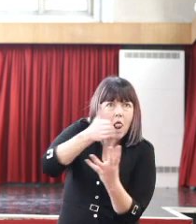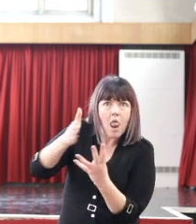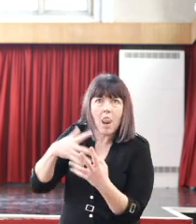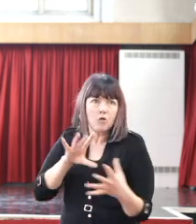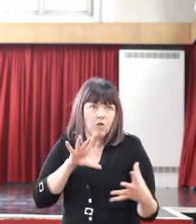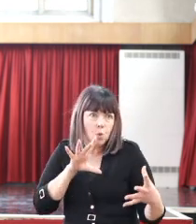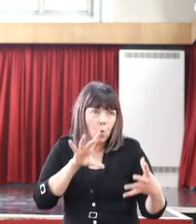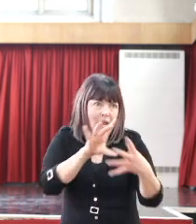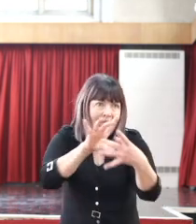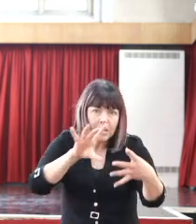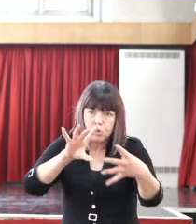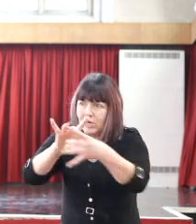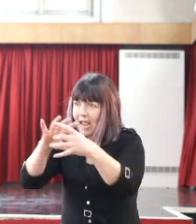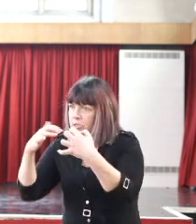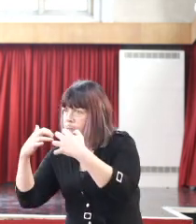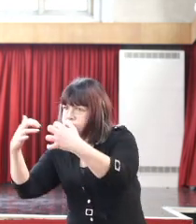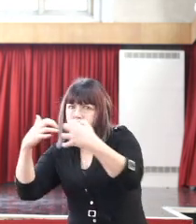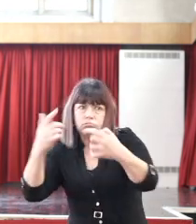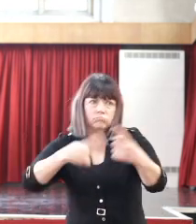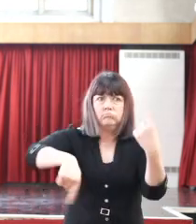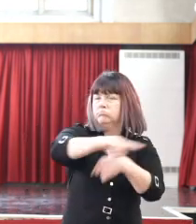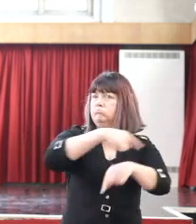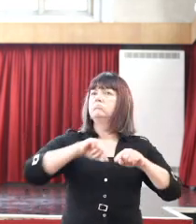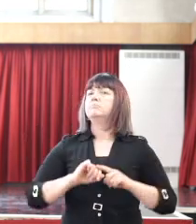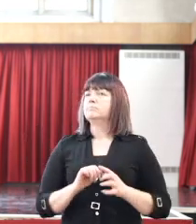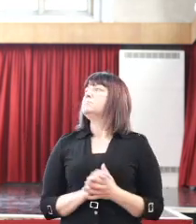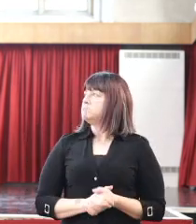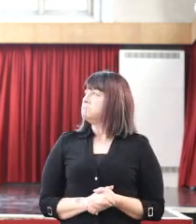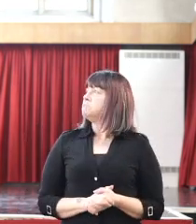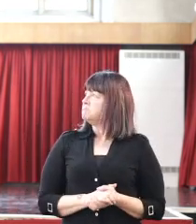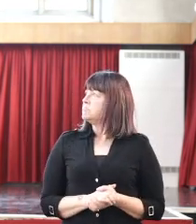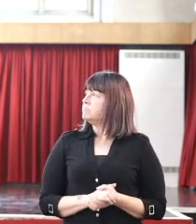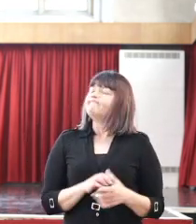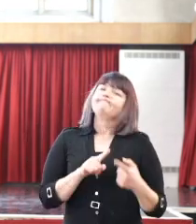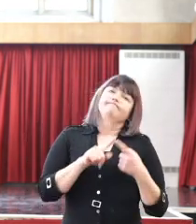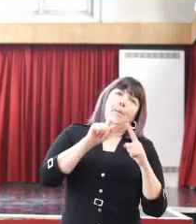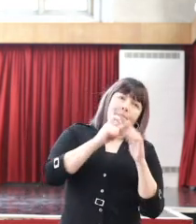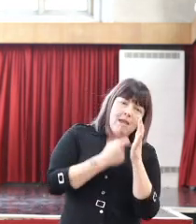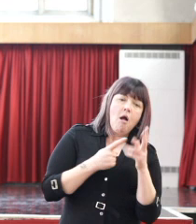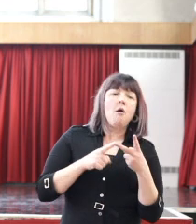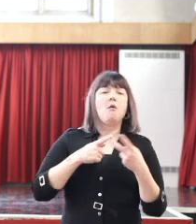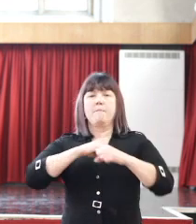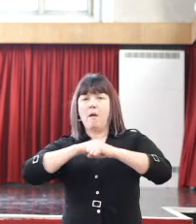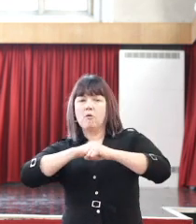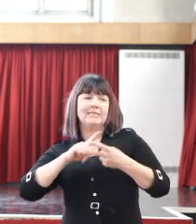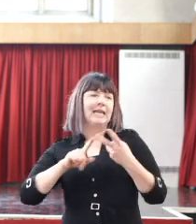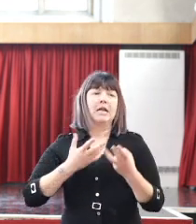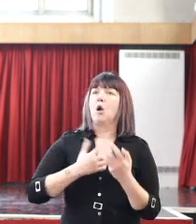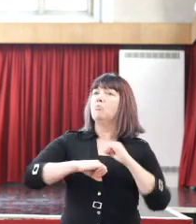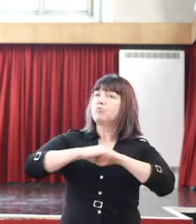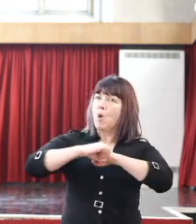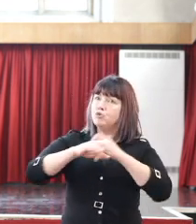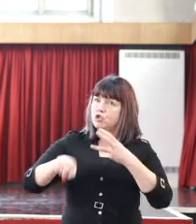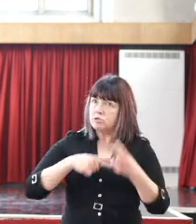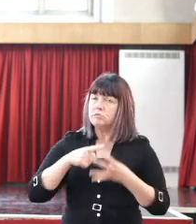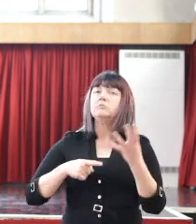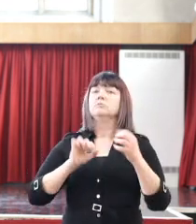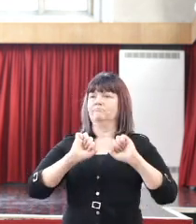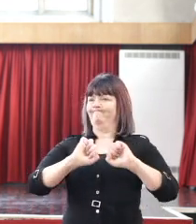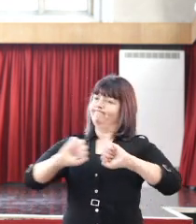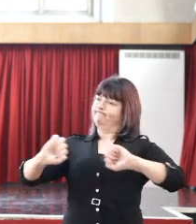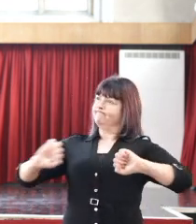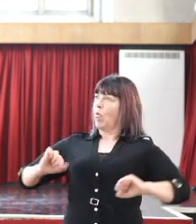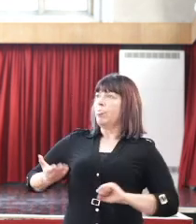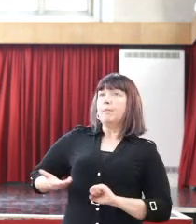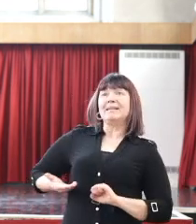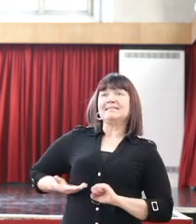audiences. Not only do we do the promotion and the marketing and PR of the city, we also do a lot of stuff on behalf of the businesses and creating